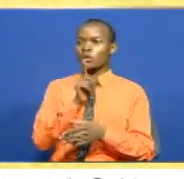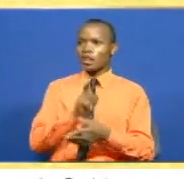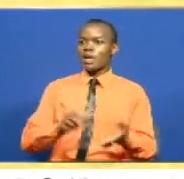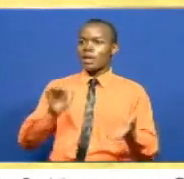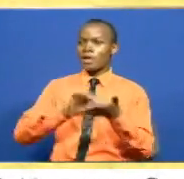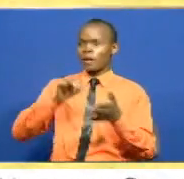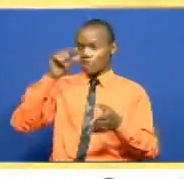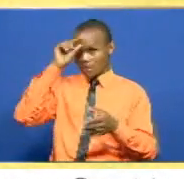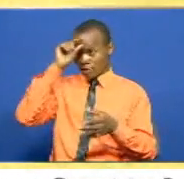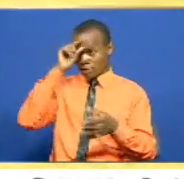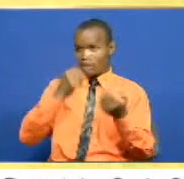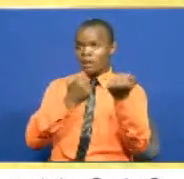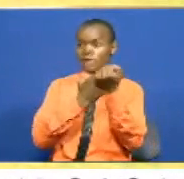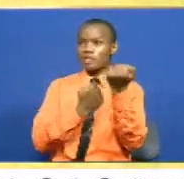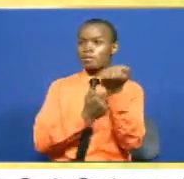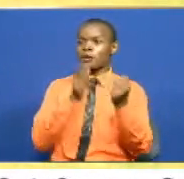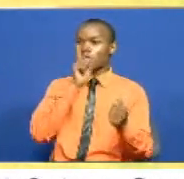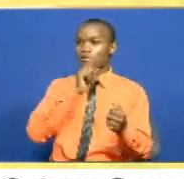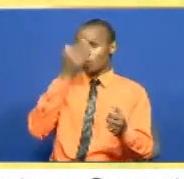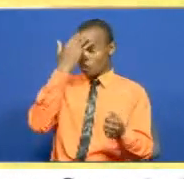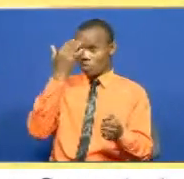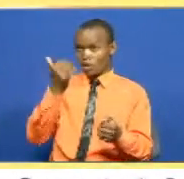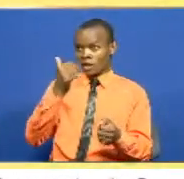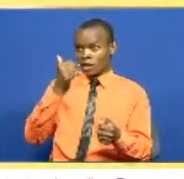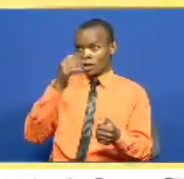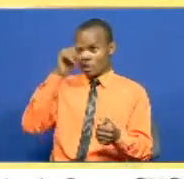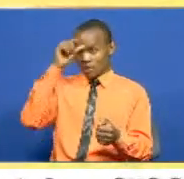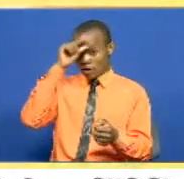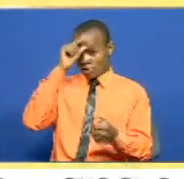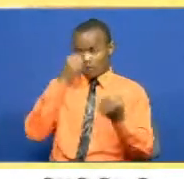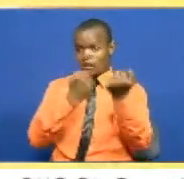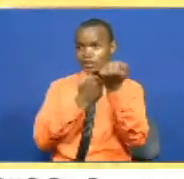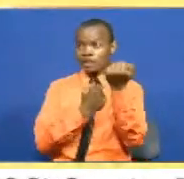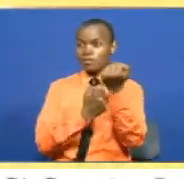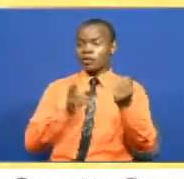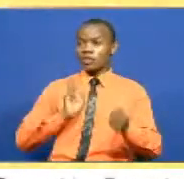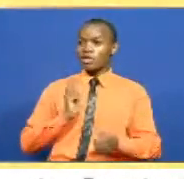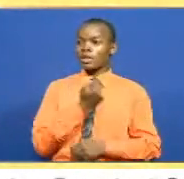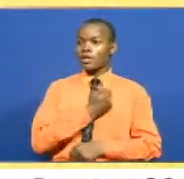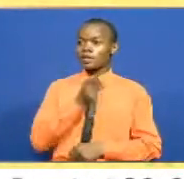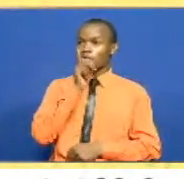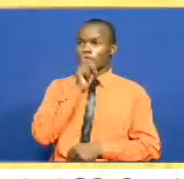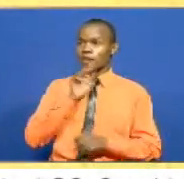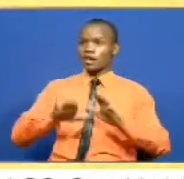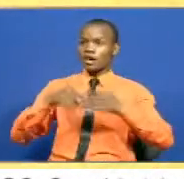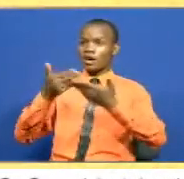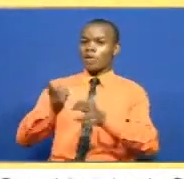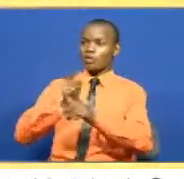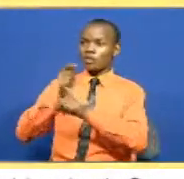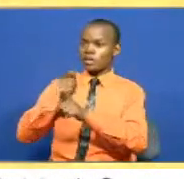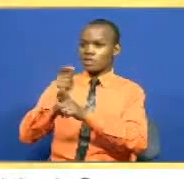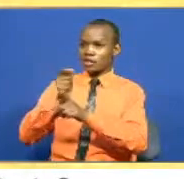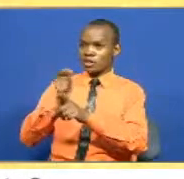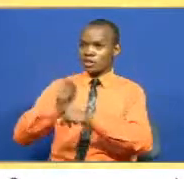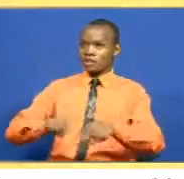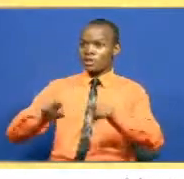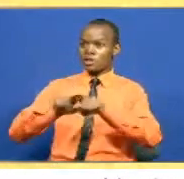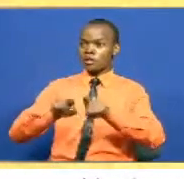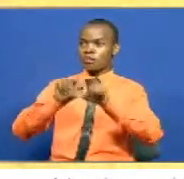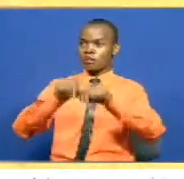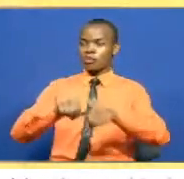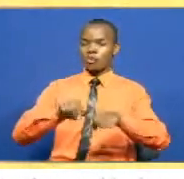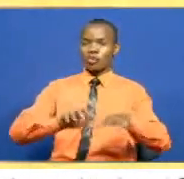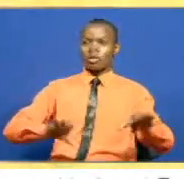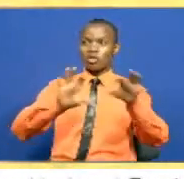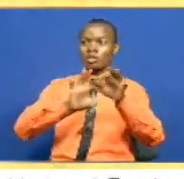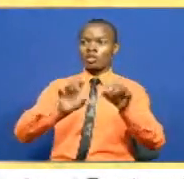because for us to be here, it's because of the government, because they have supported us in terms of residential training and also putting the team together, because